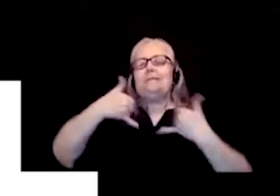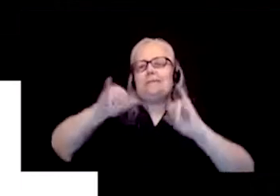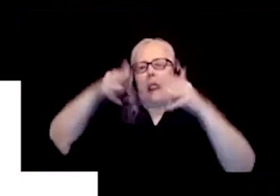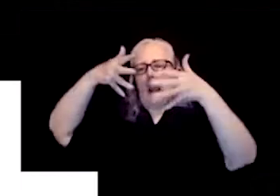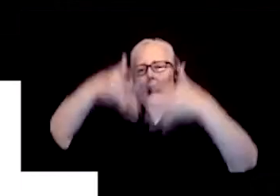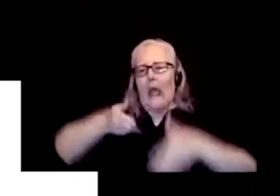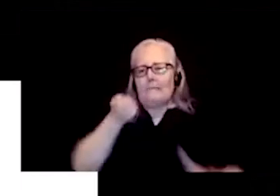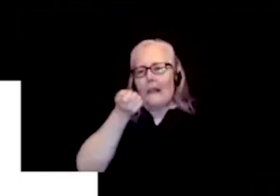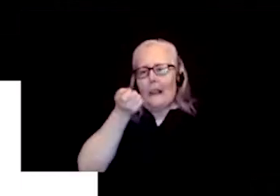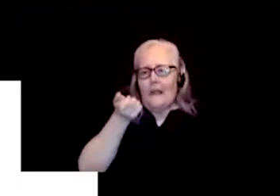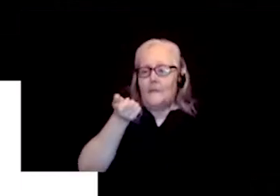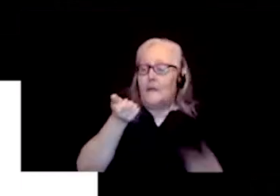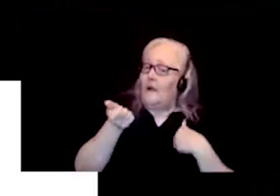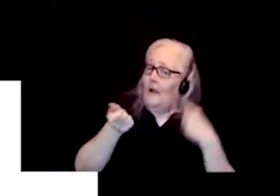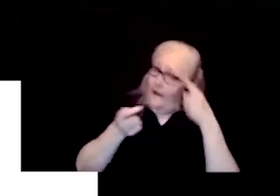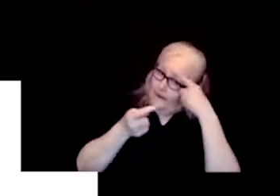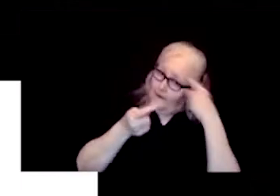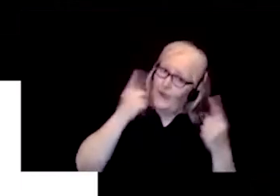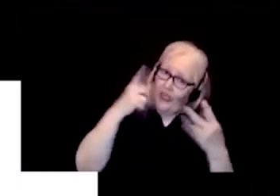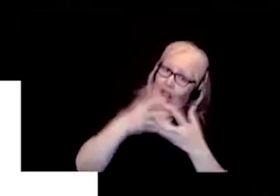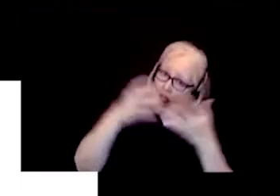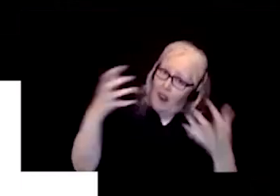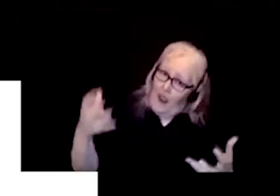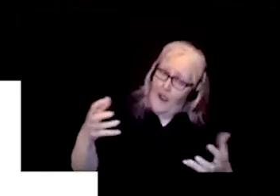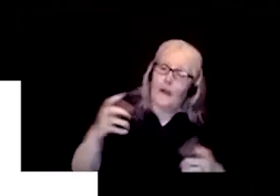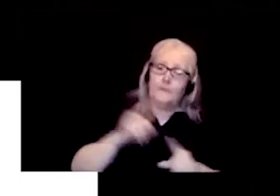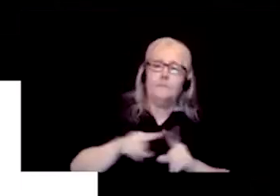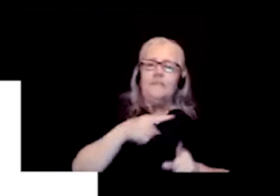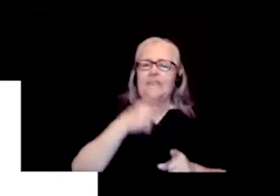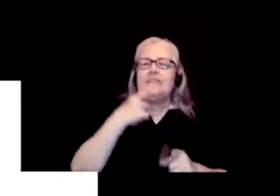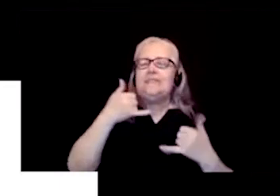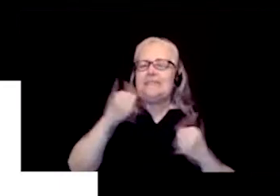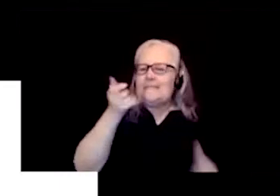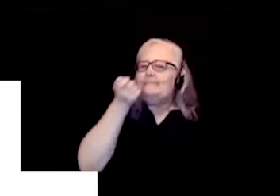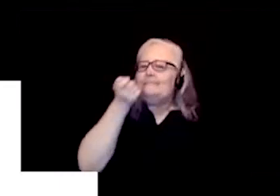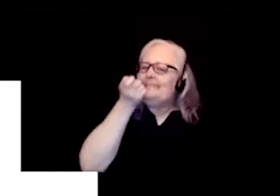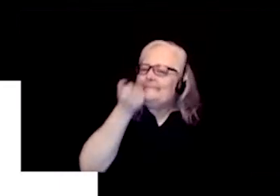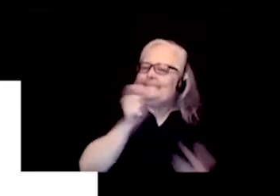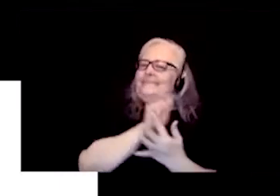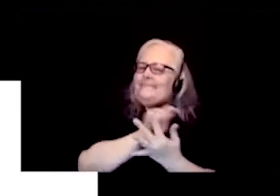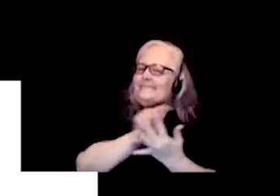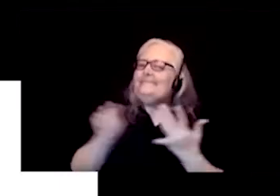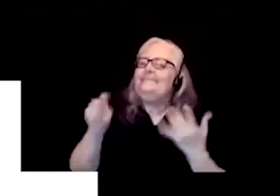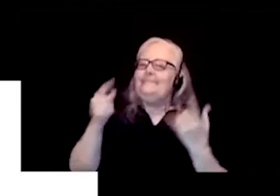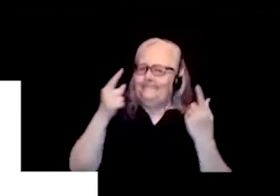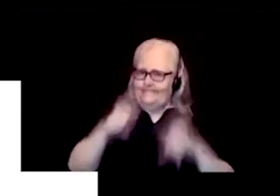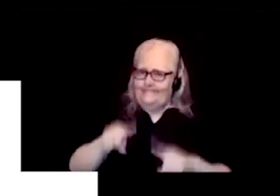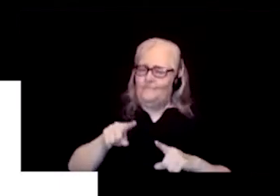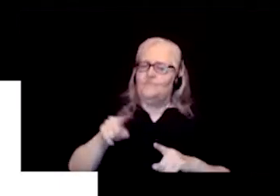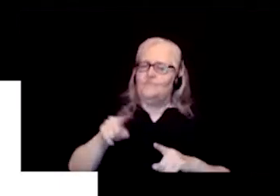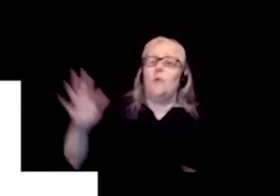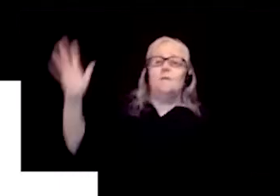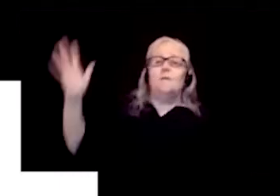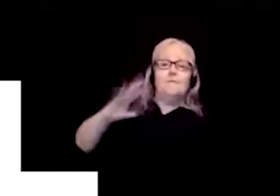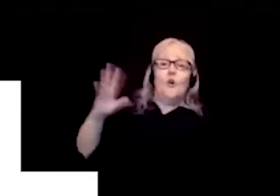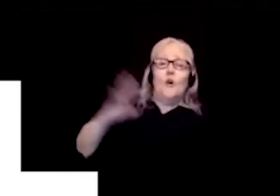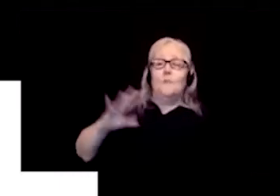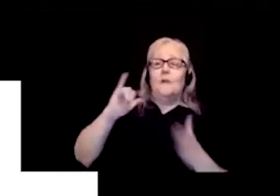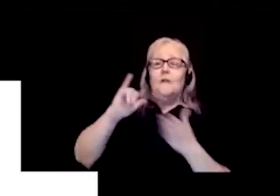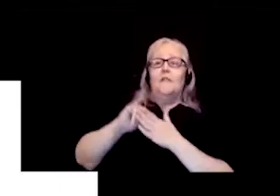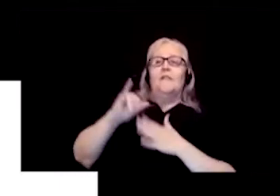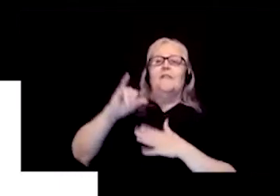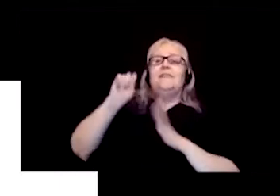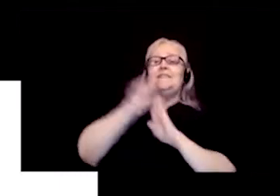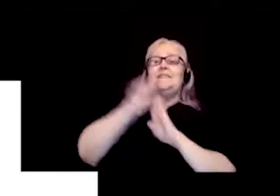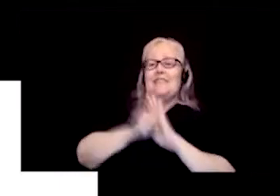vestiges of past segregation by state decree do remain in our society. Past wrongs committed by the state, and in